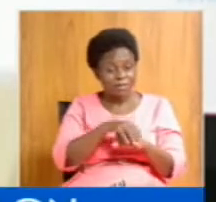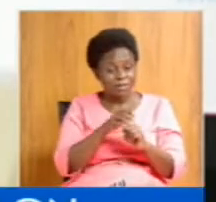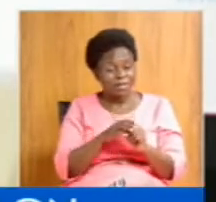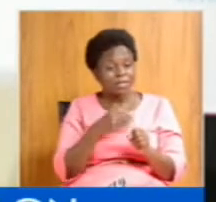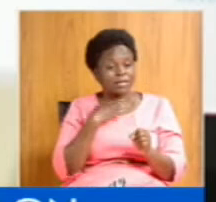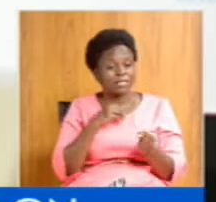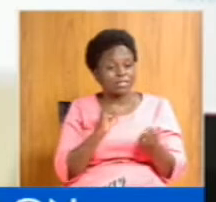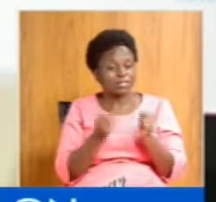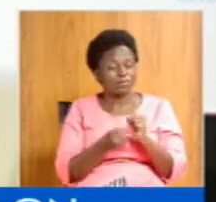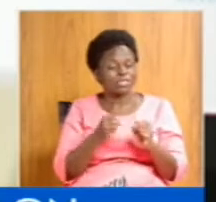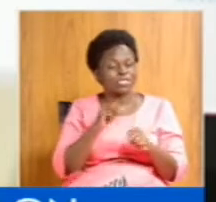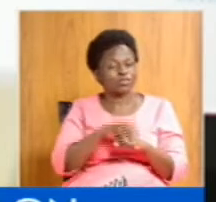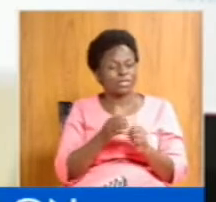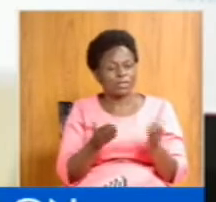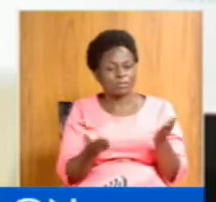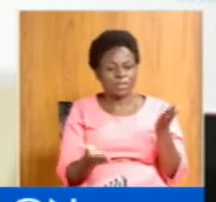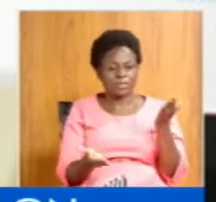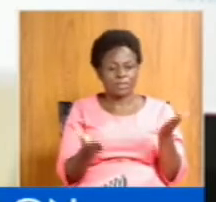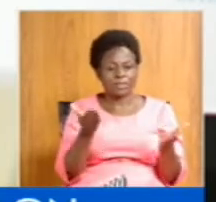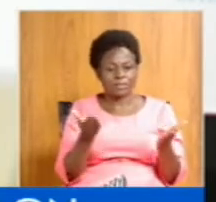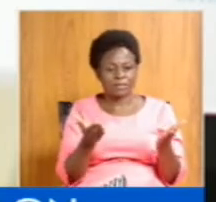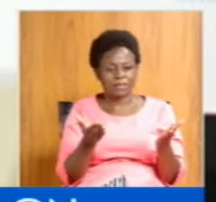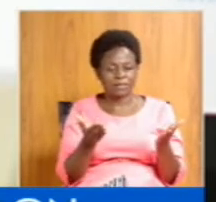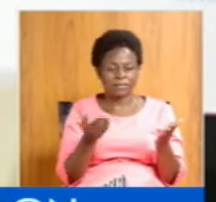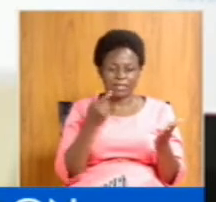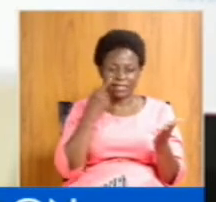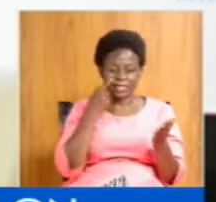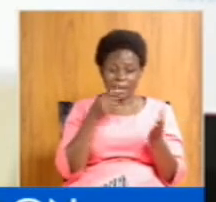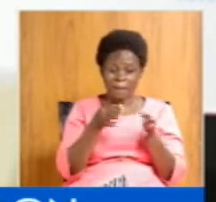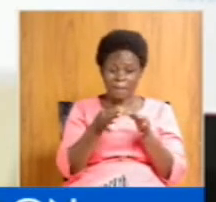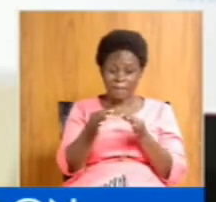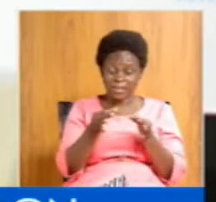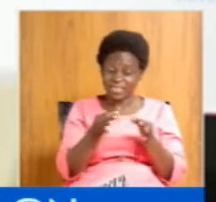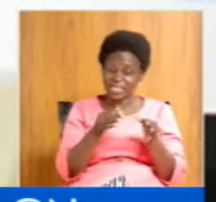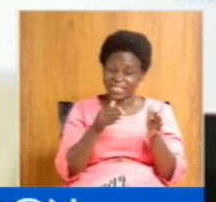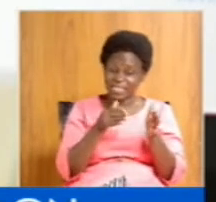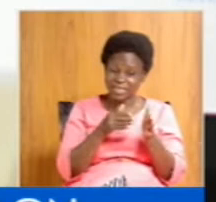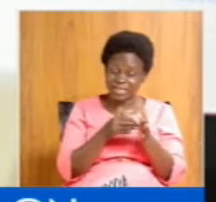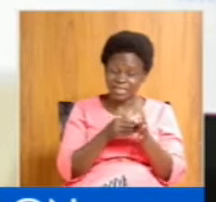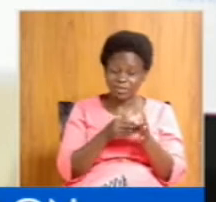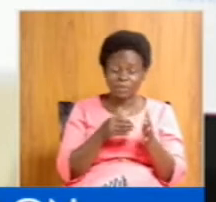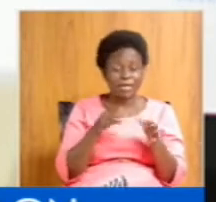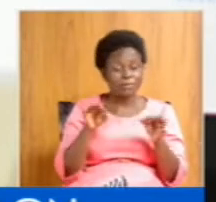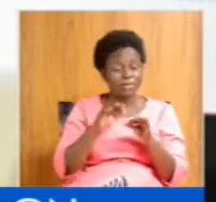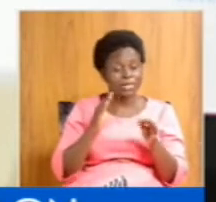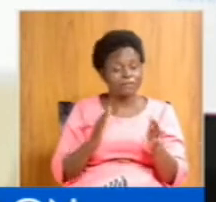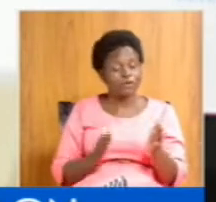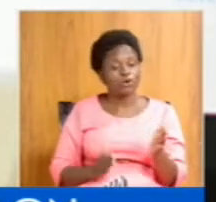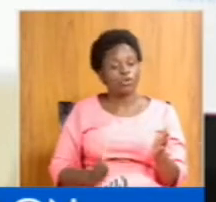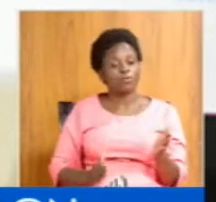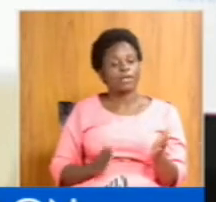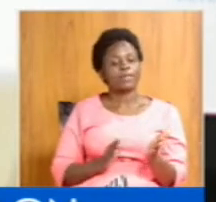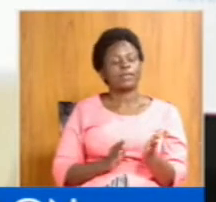change you've got to create the balance so you end up with taking austerity measures against the things that are important for human development and having to pay